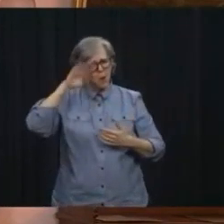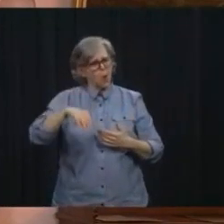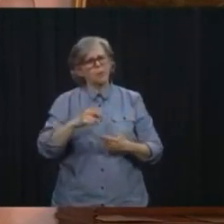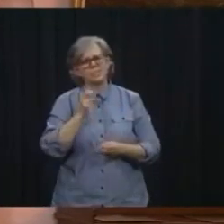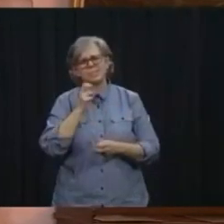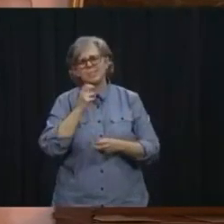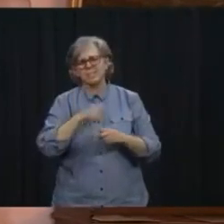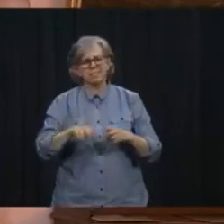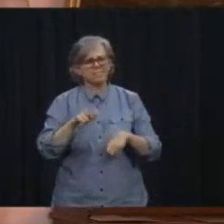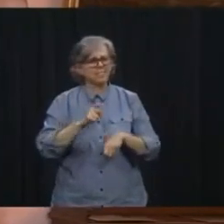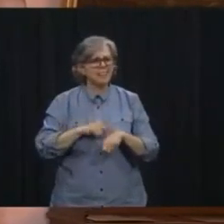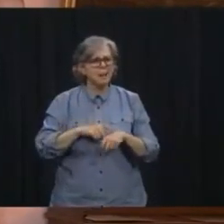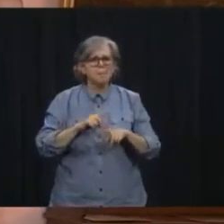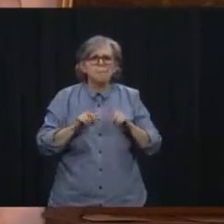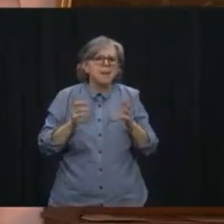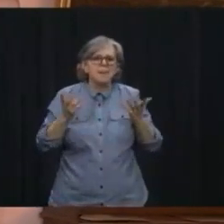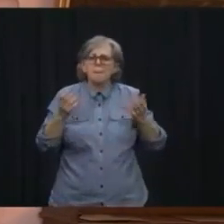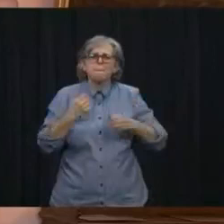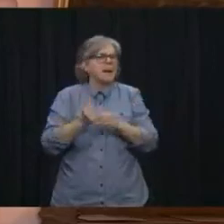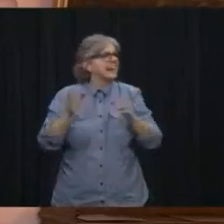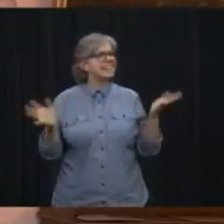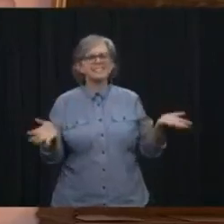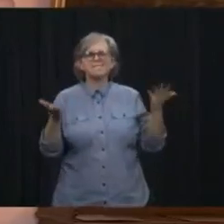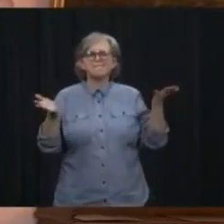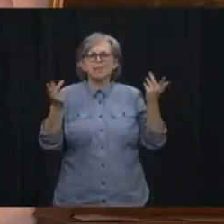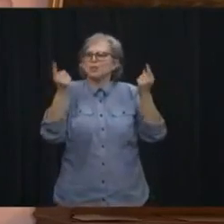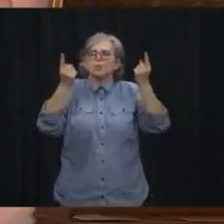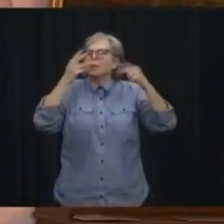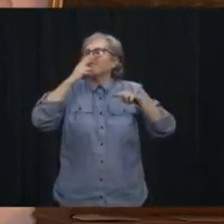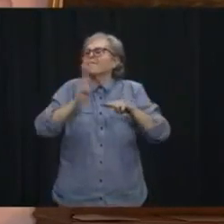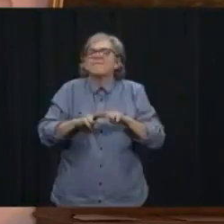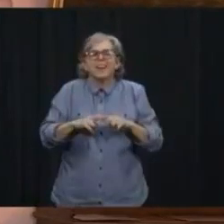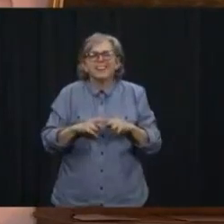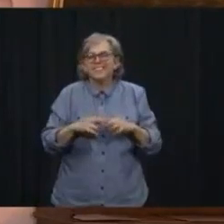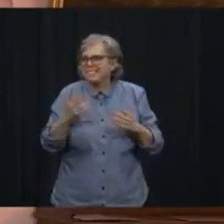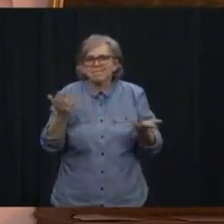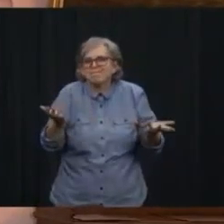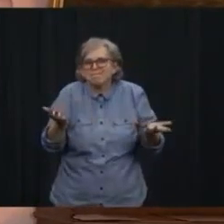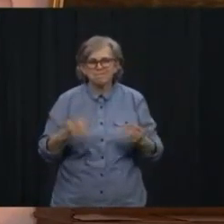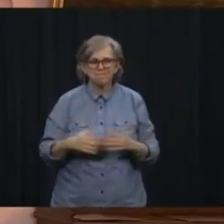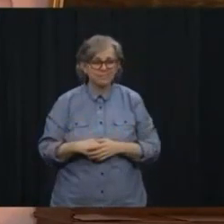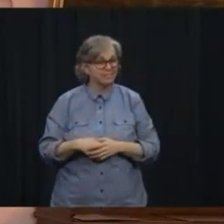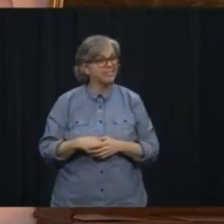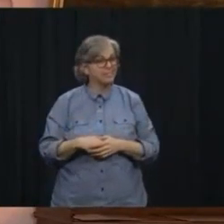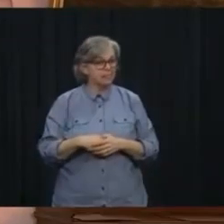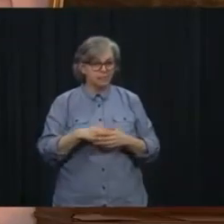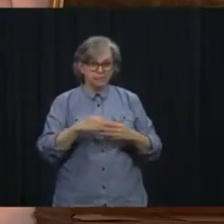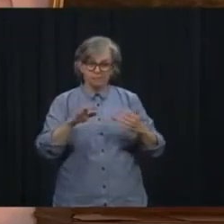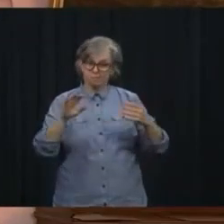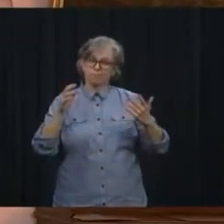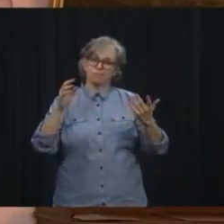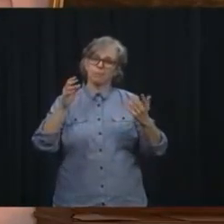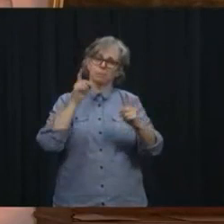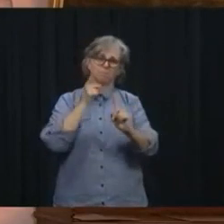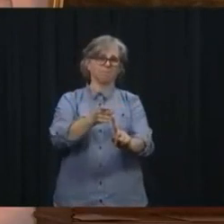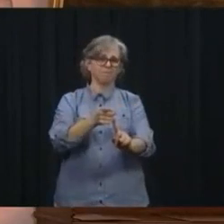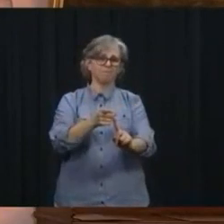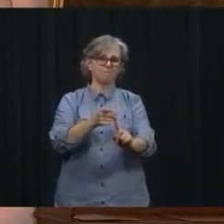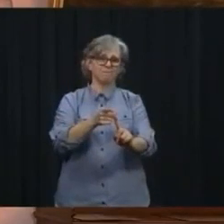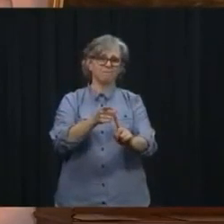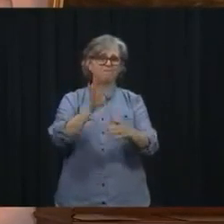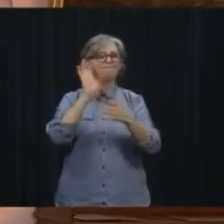Yesterday, I got a letter from our grandson, Albert. Albert's our oldest grandchild, and Albert